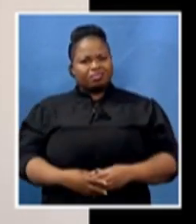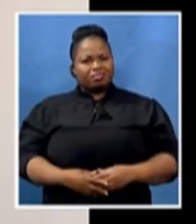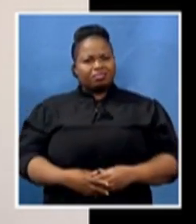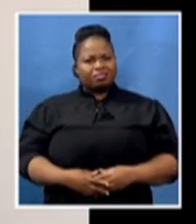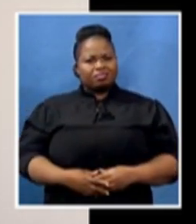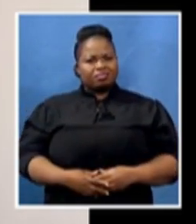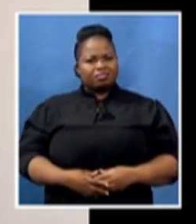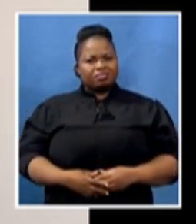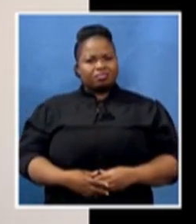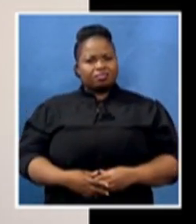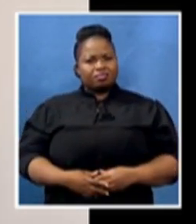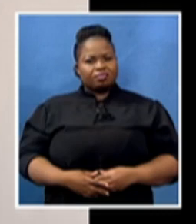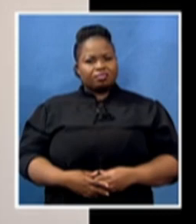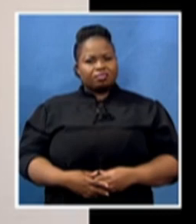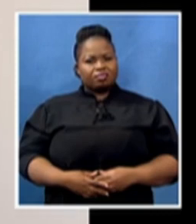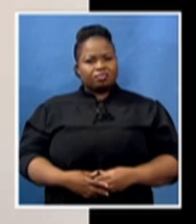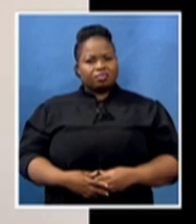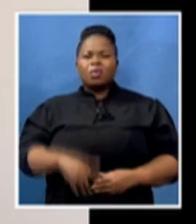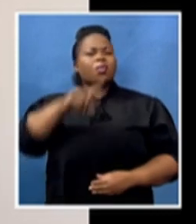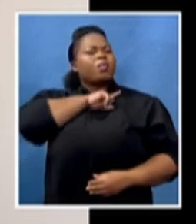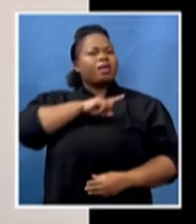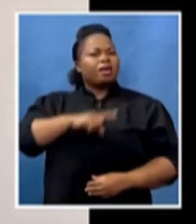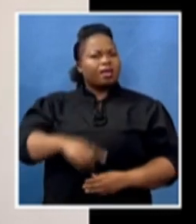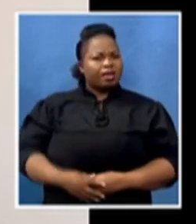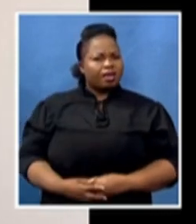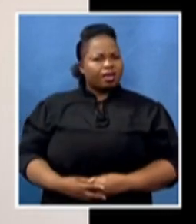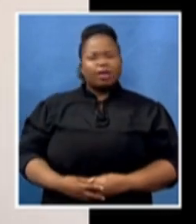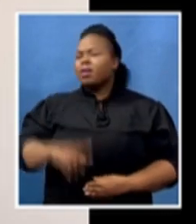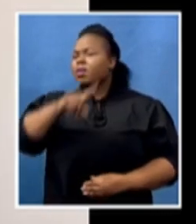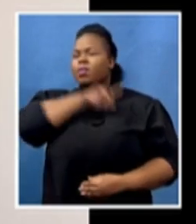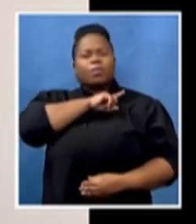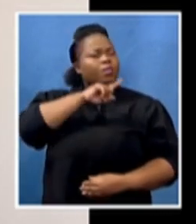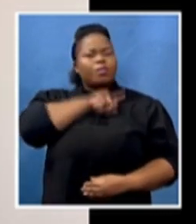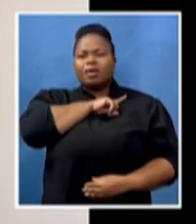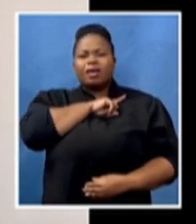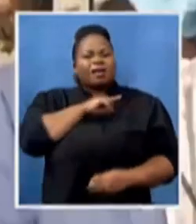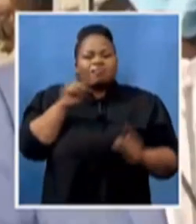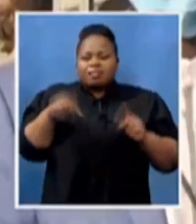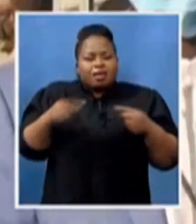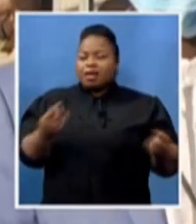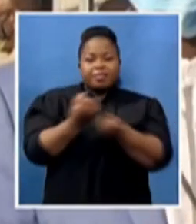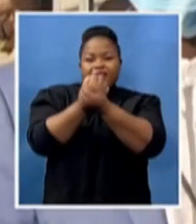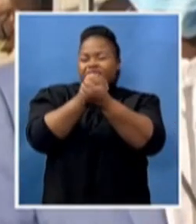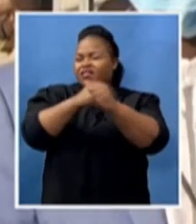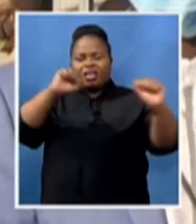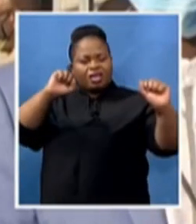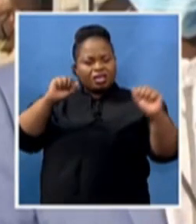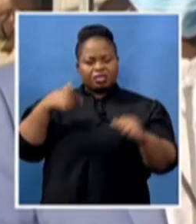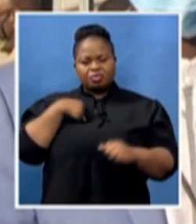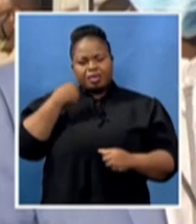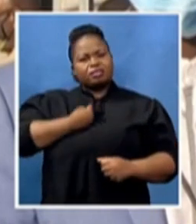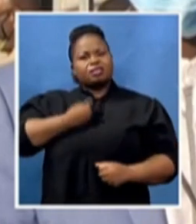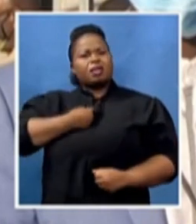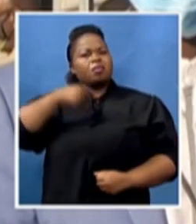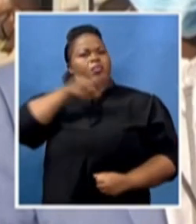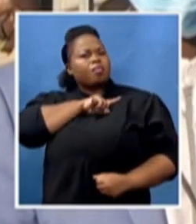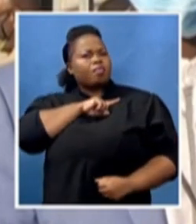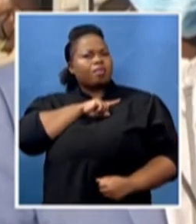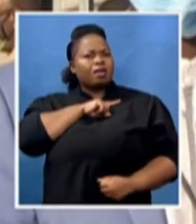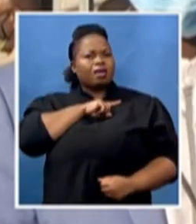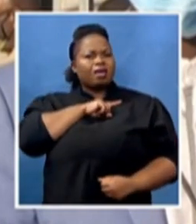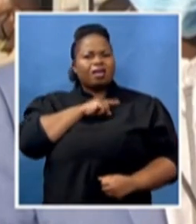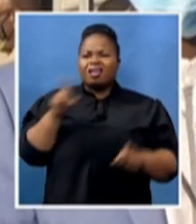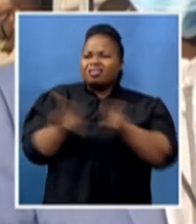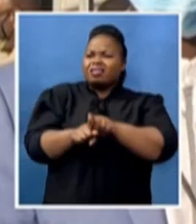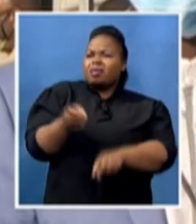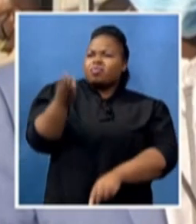Why? Why can't I be free to be me? Like you, free to live my life as